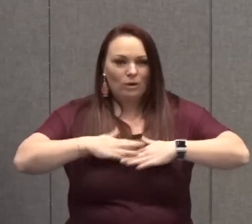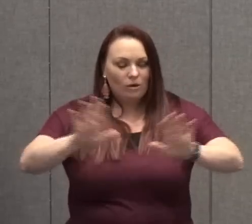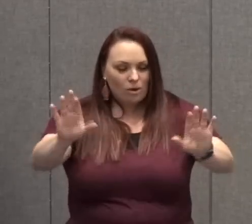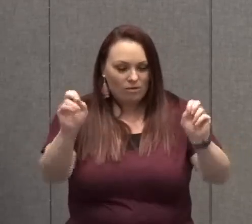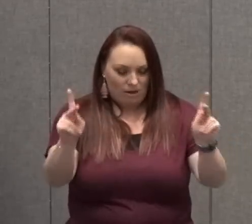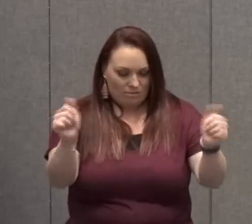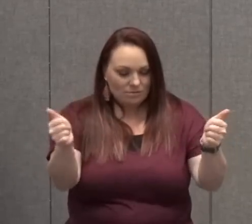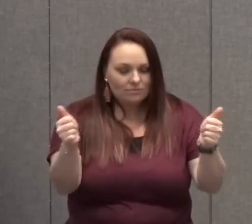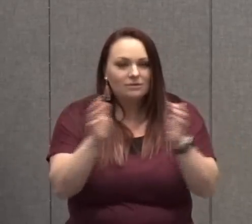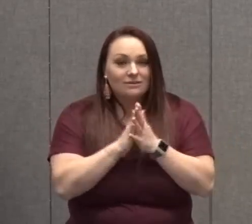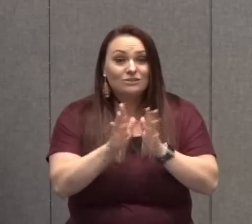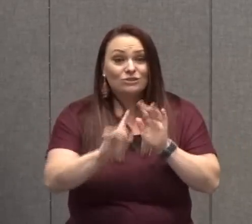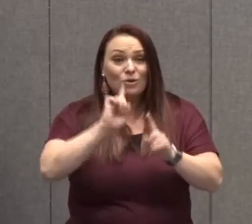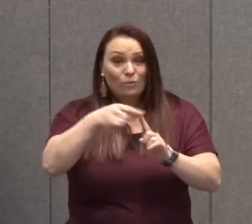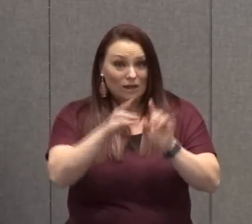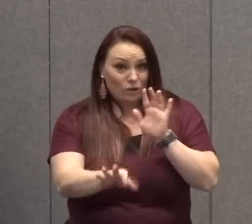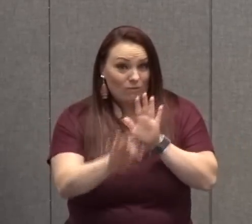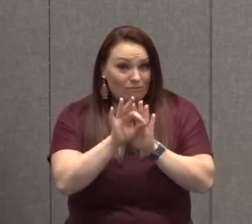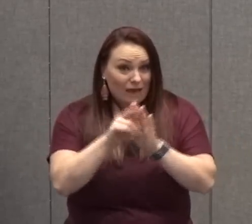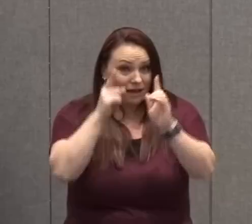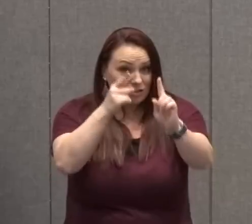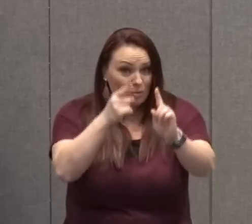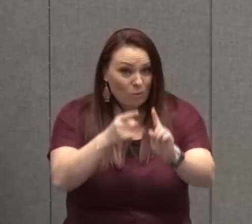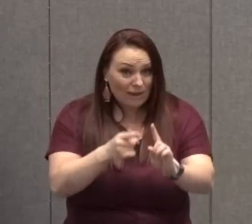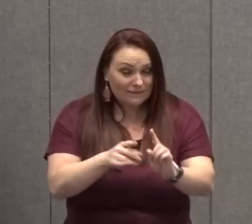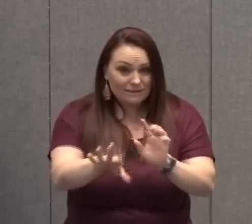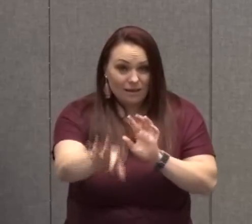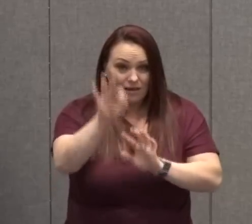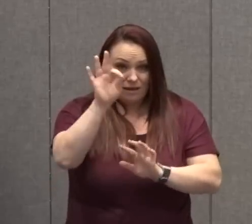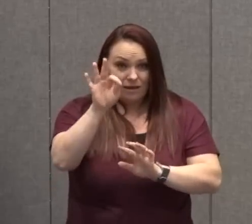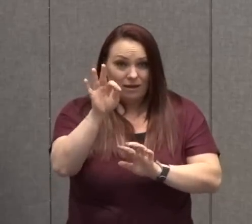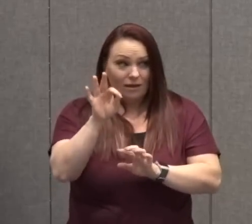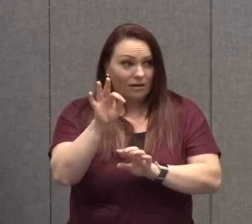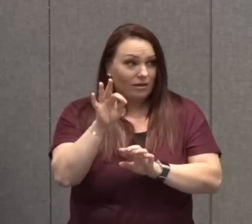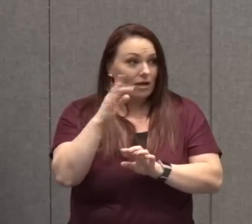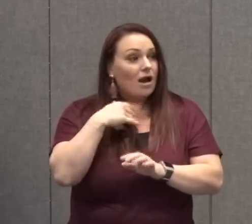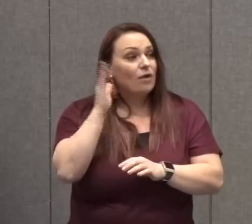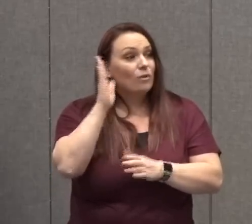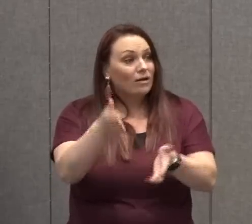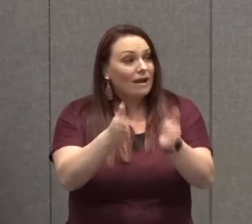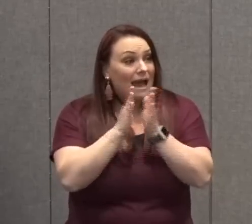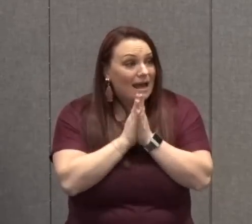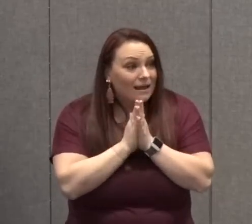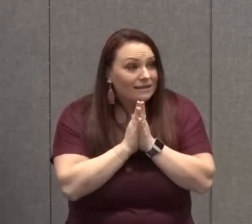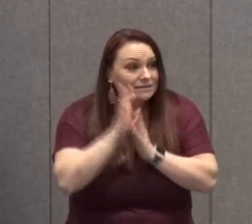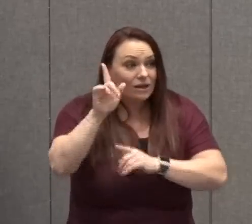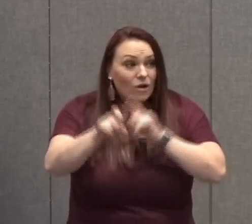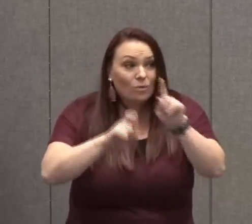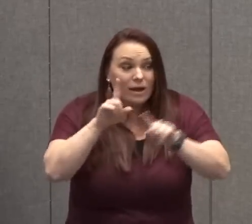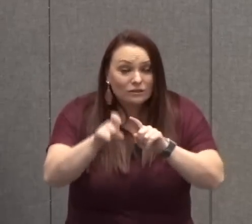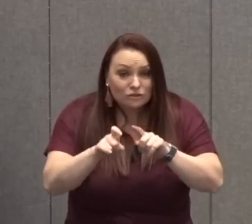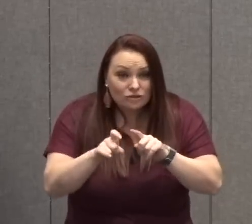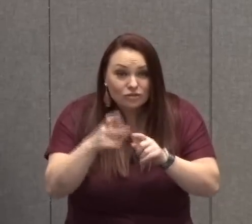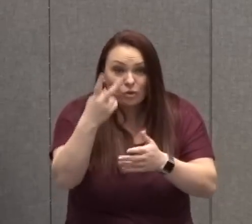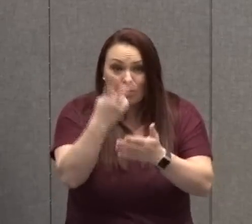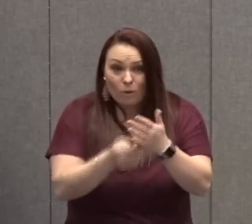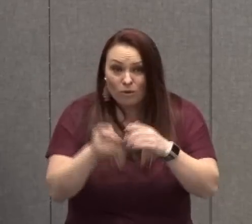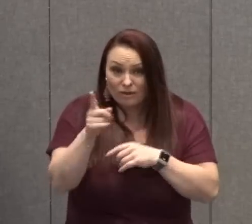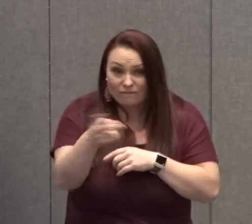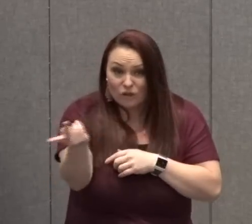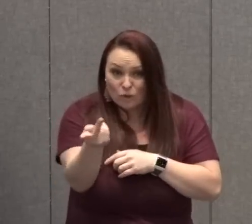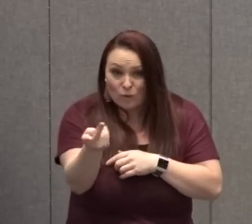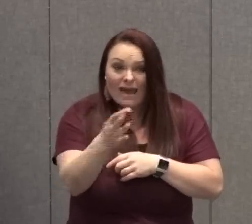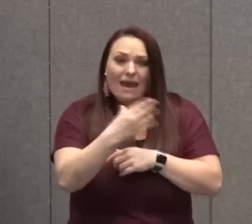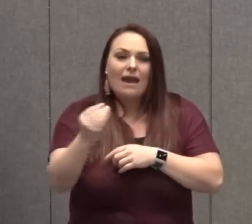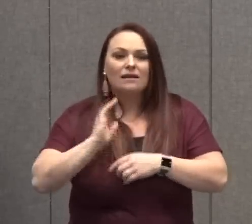you choose the point, you and you, I will ask a question to both of you and our favorite families. Okay.